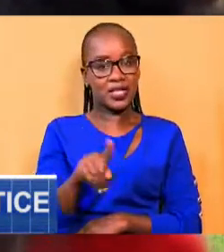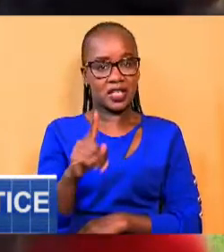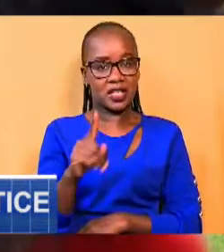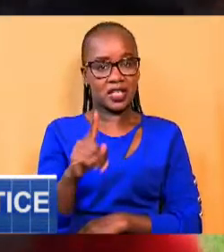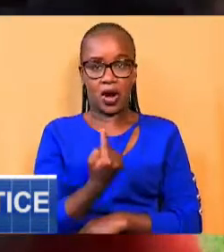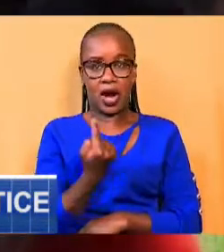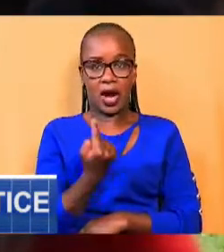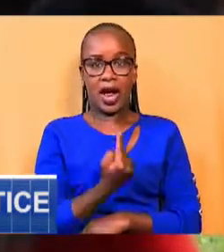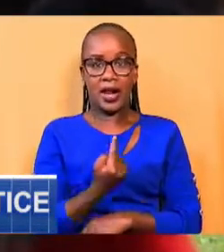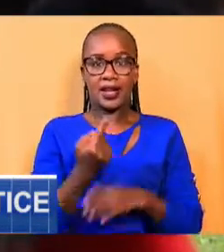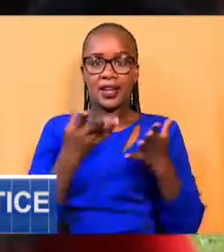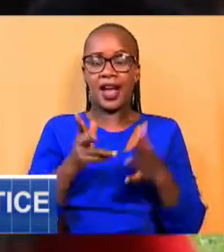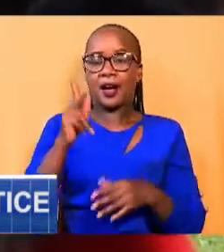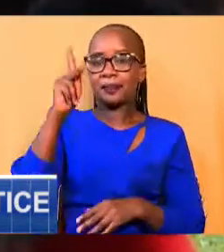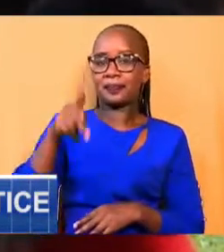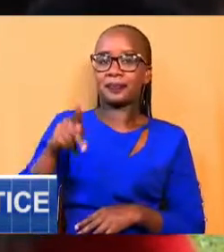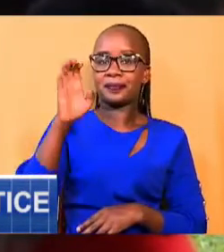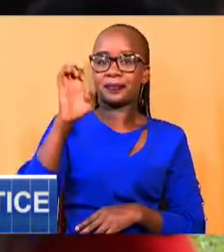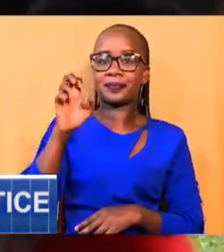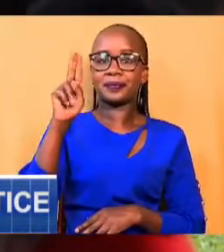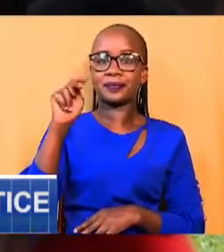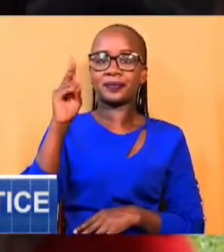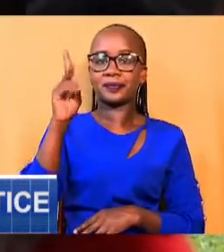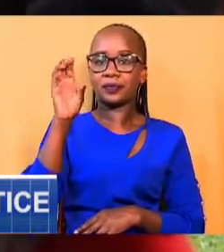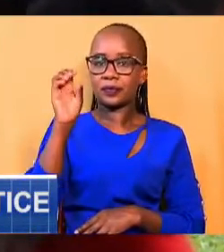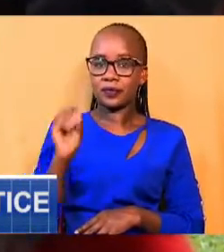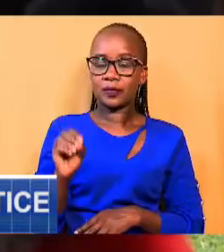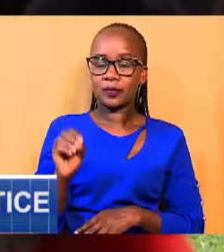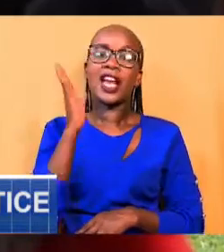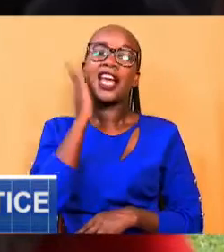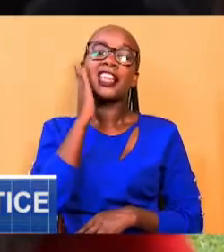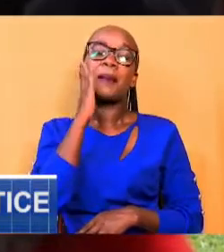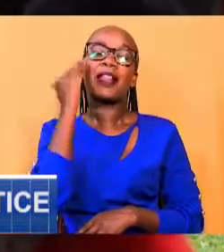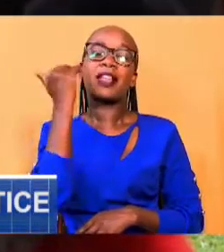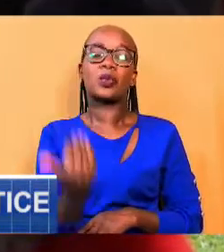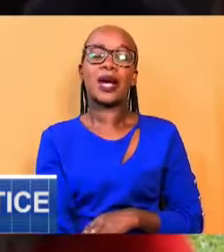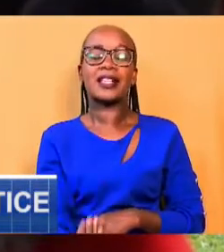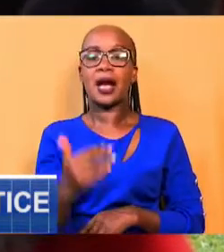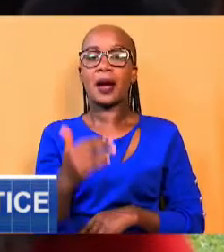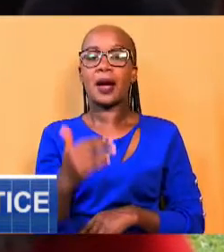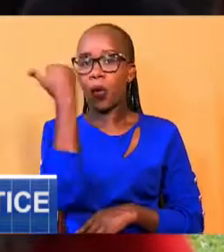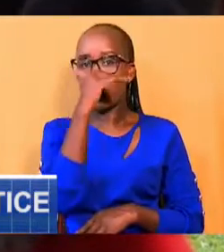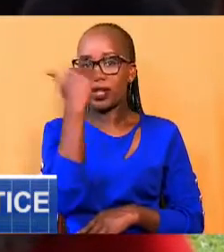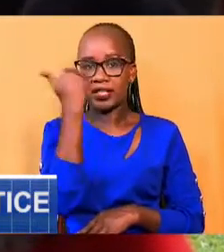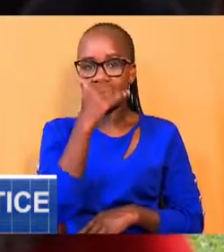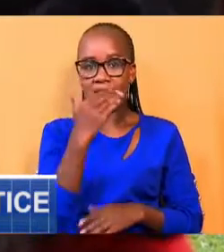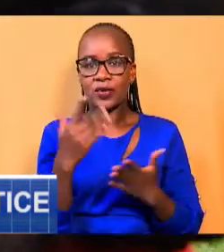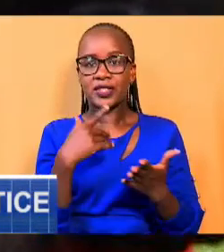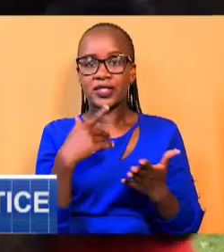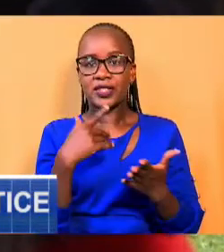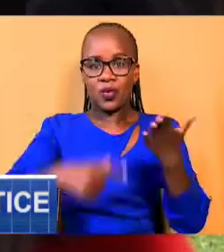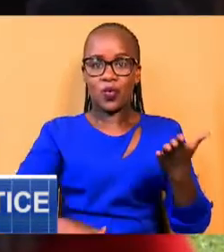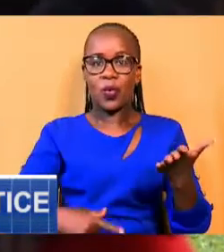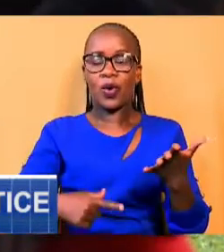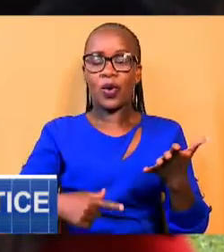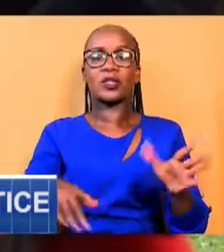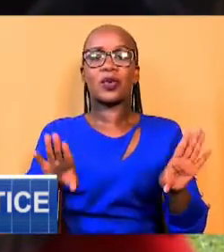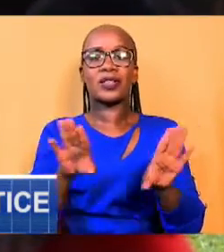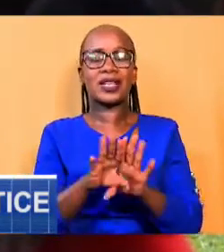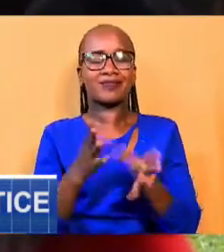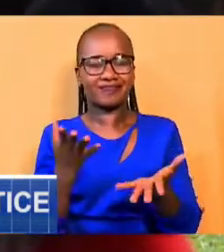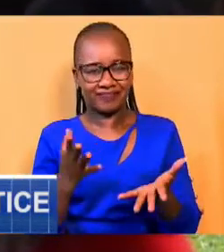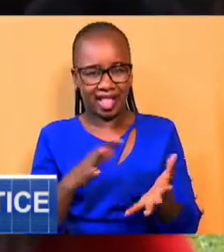wewe tu. Pendo Furaha, not her real name, is a mother to a child with autism who she says was